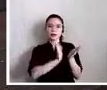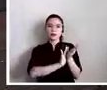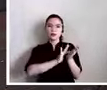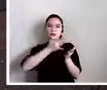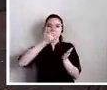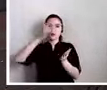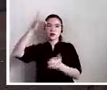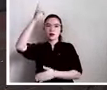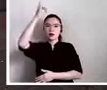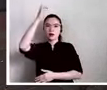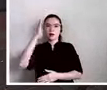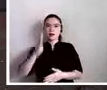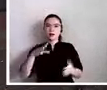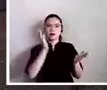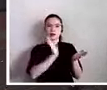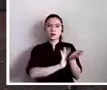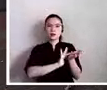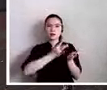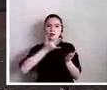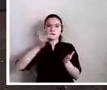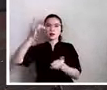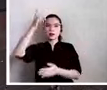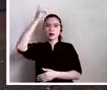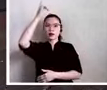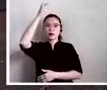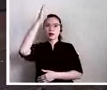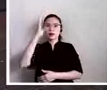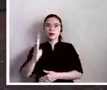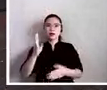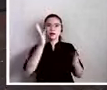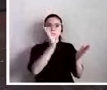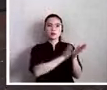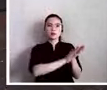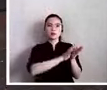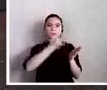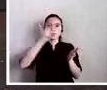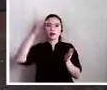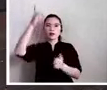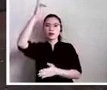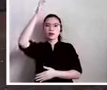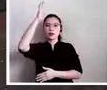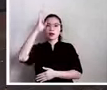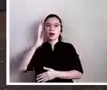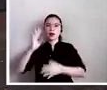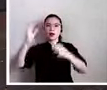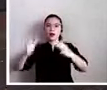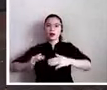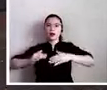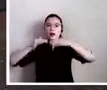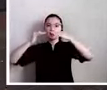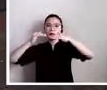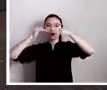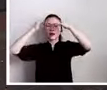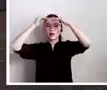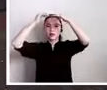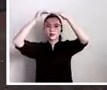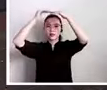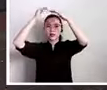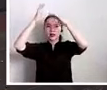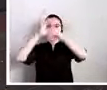God, glory to God, glory to God in the highest.